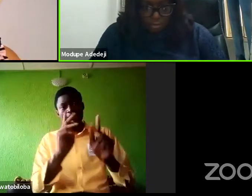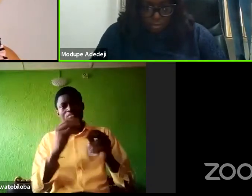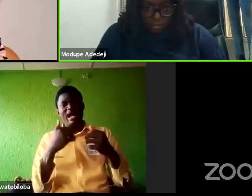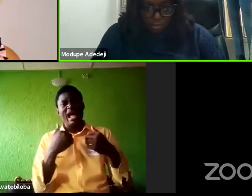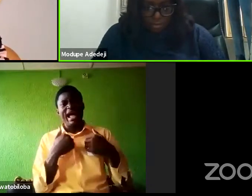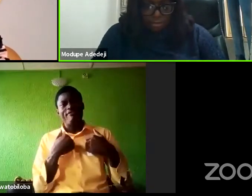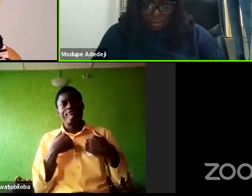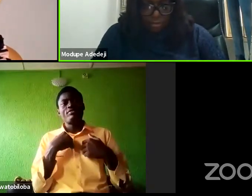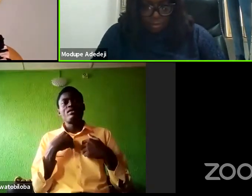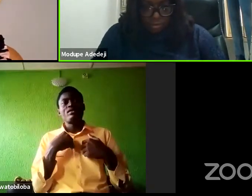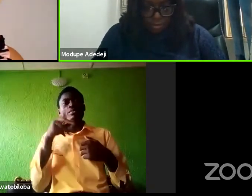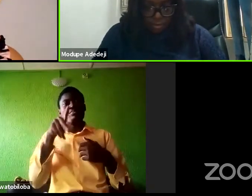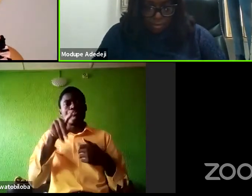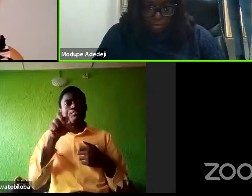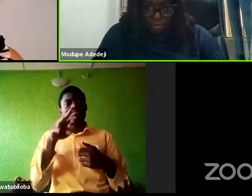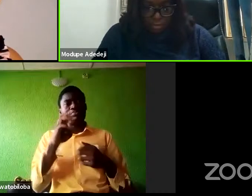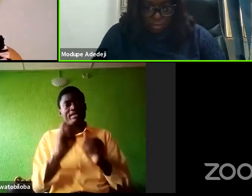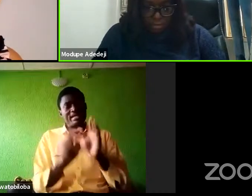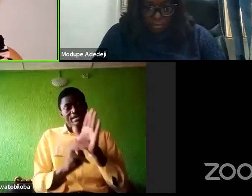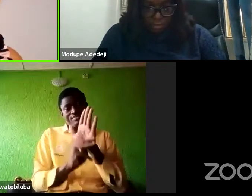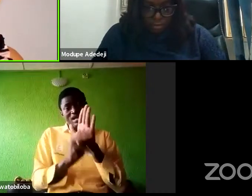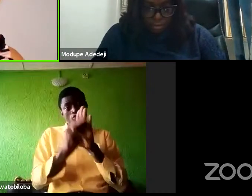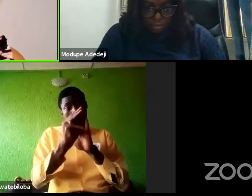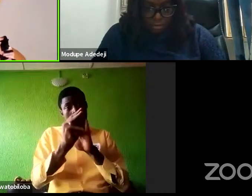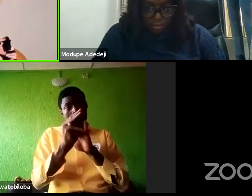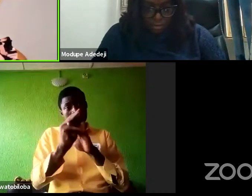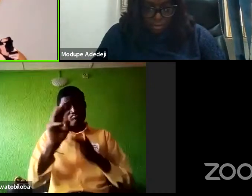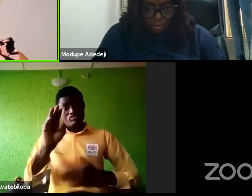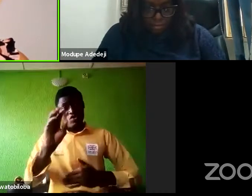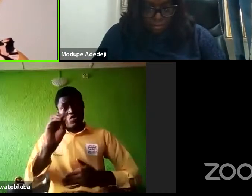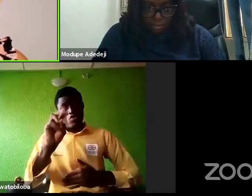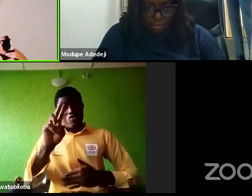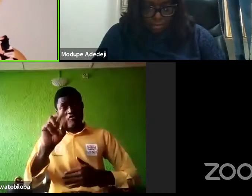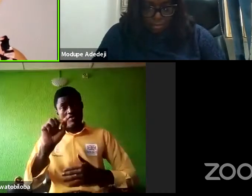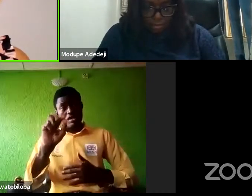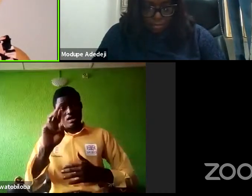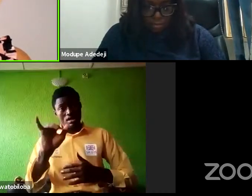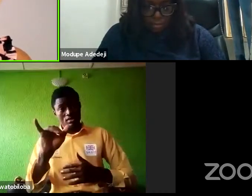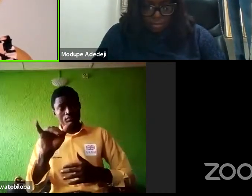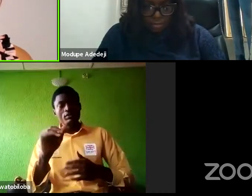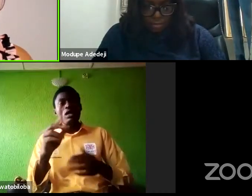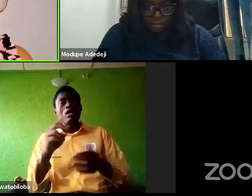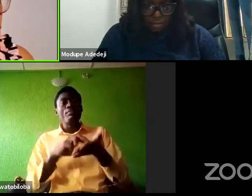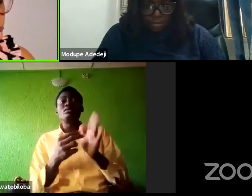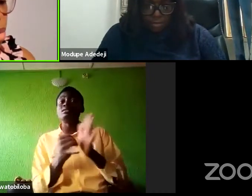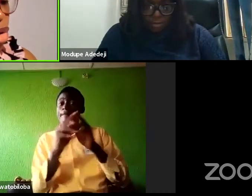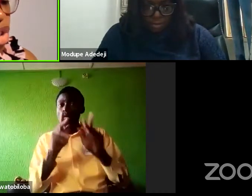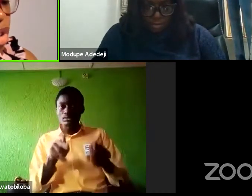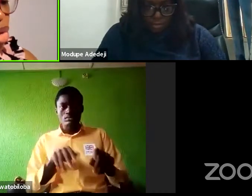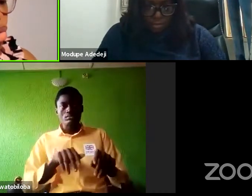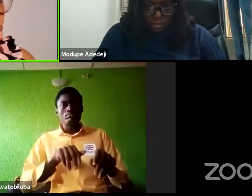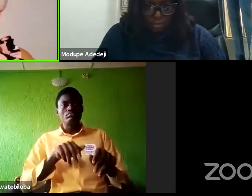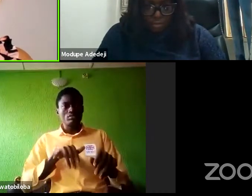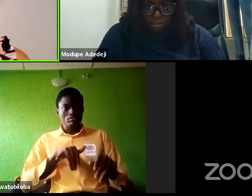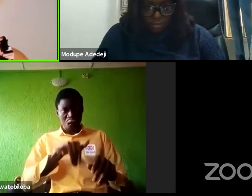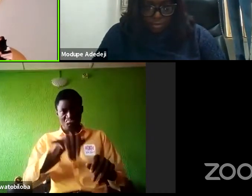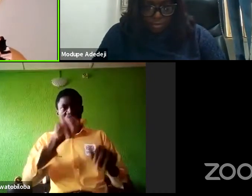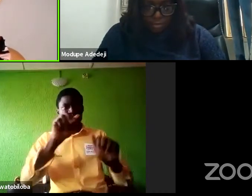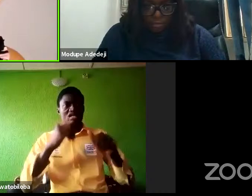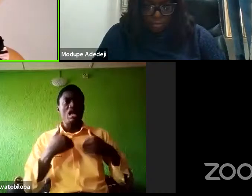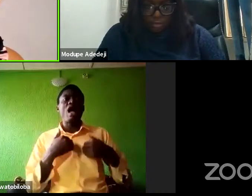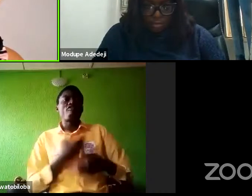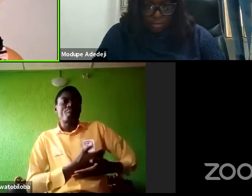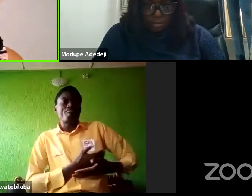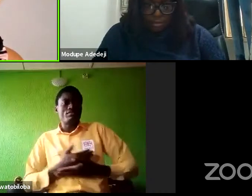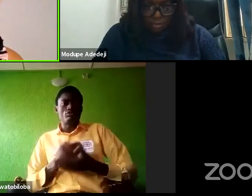the person might still have babies through donor eggs. So it's not bad. Thank you very much, Doctor.